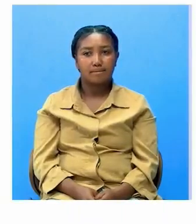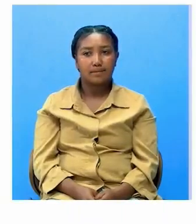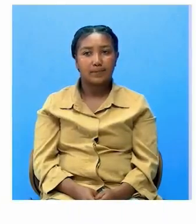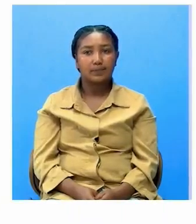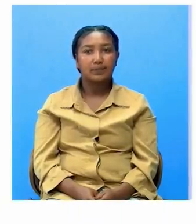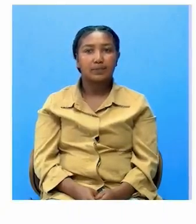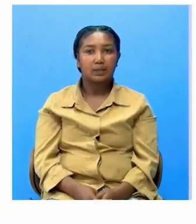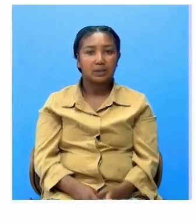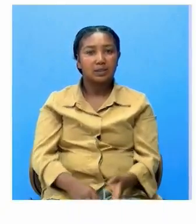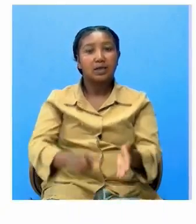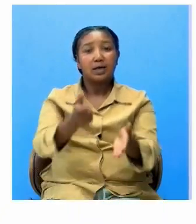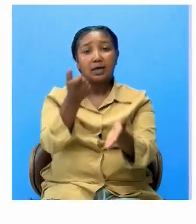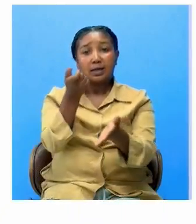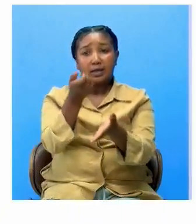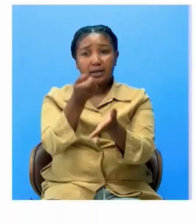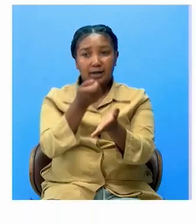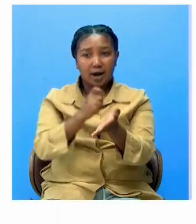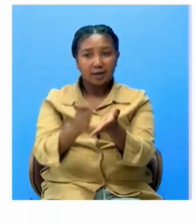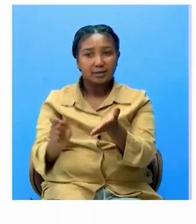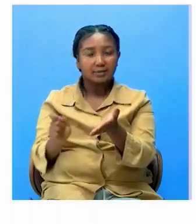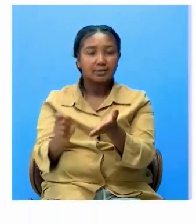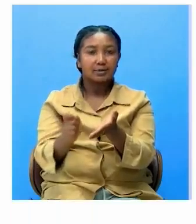Write the